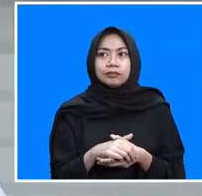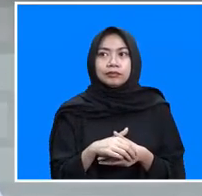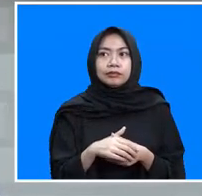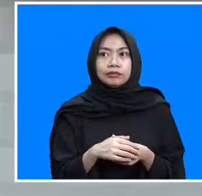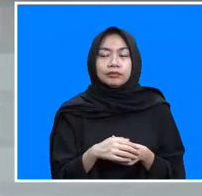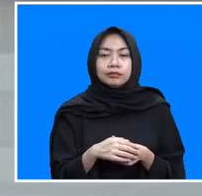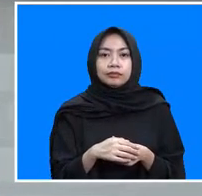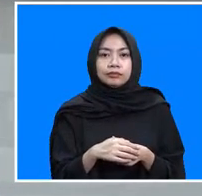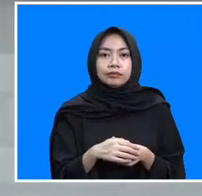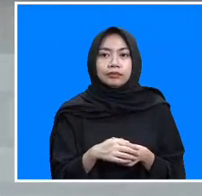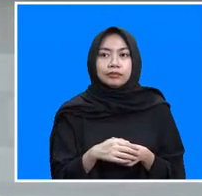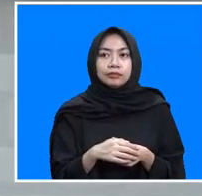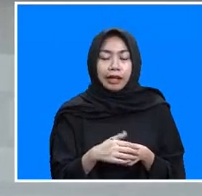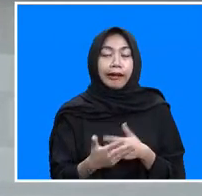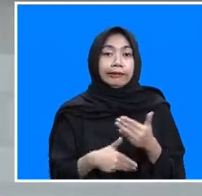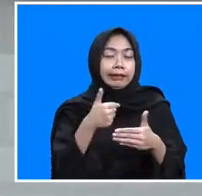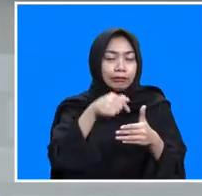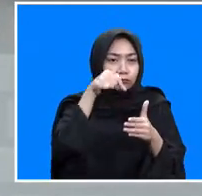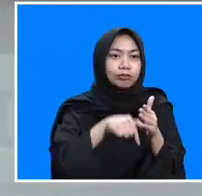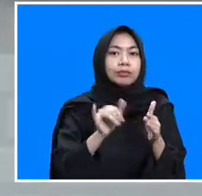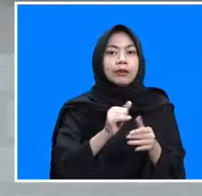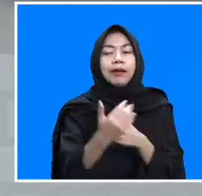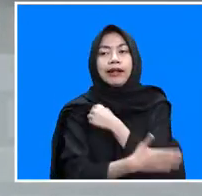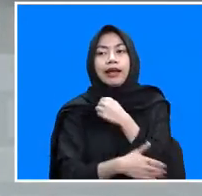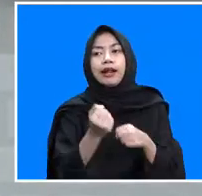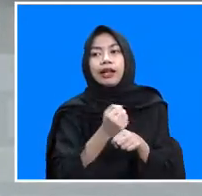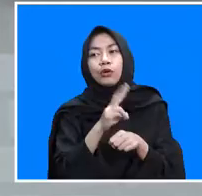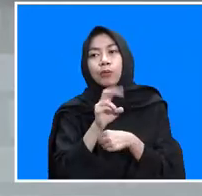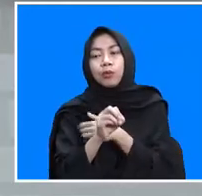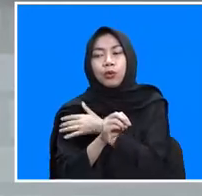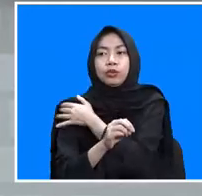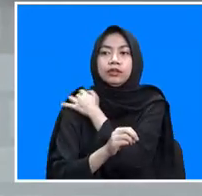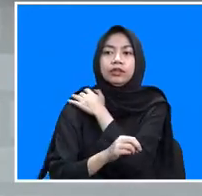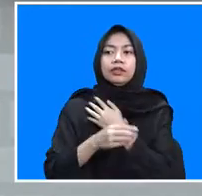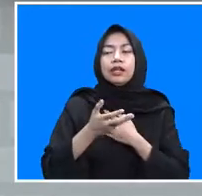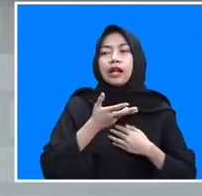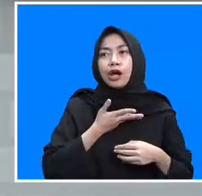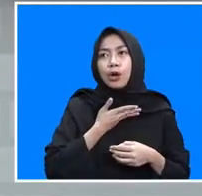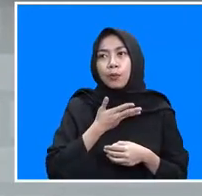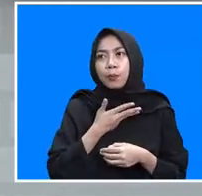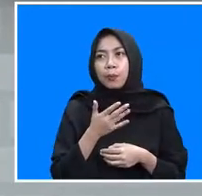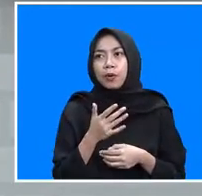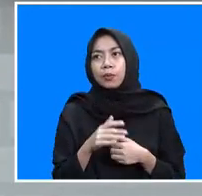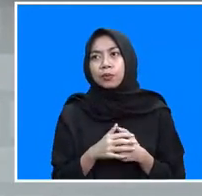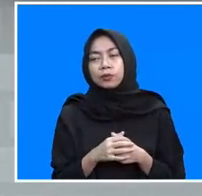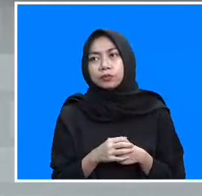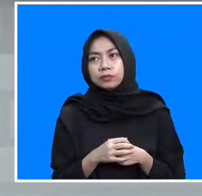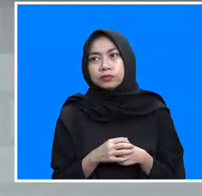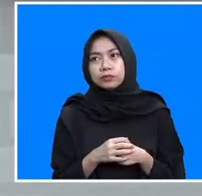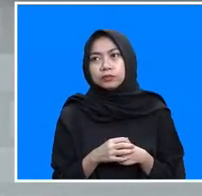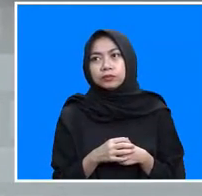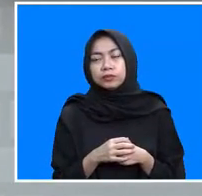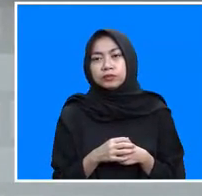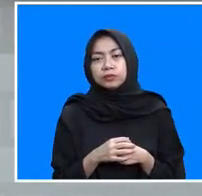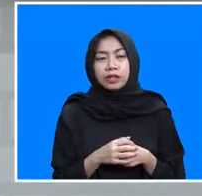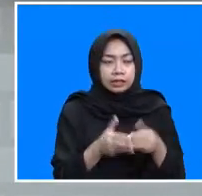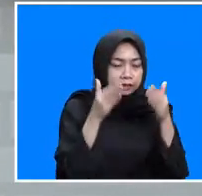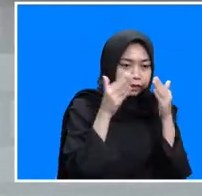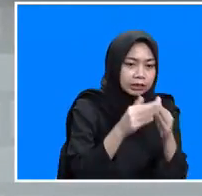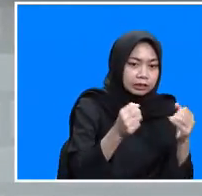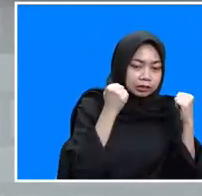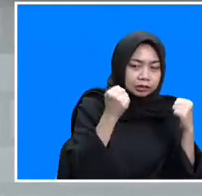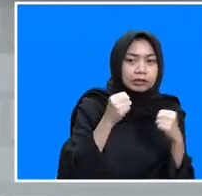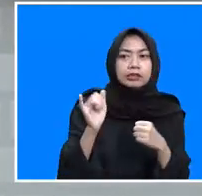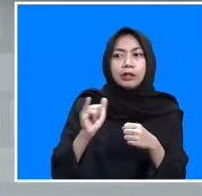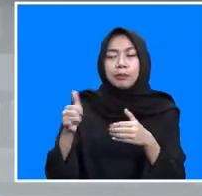G20. What I learned just now is how the health sector and education